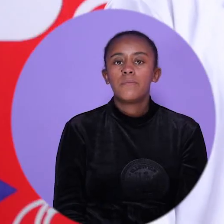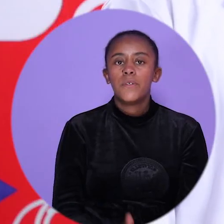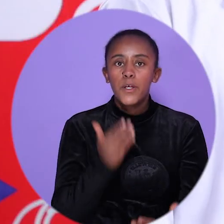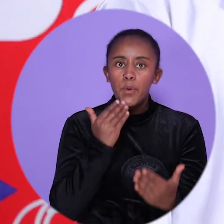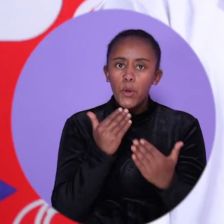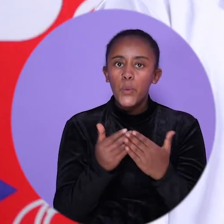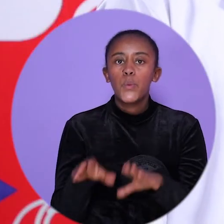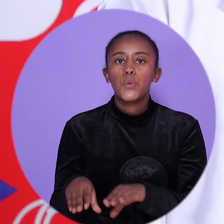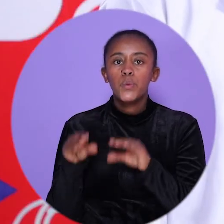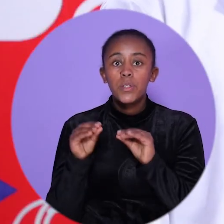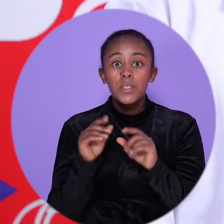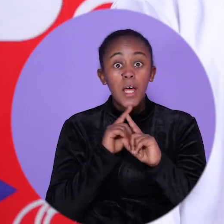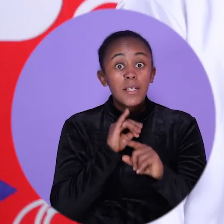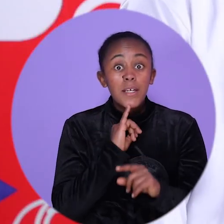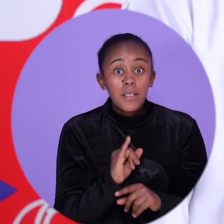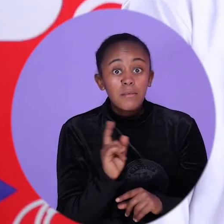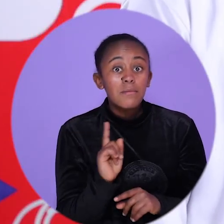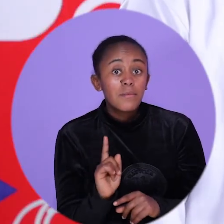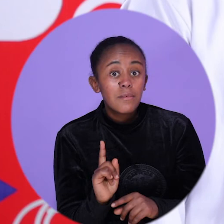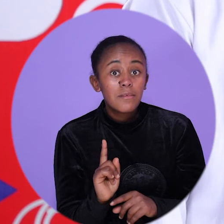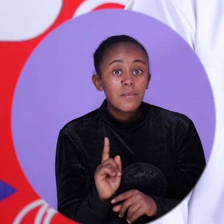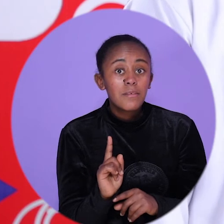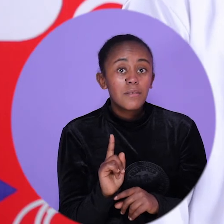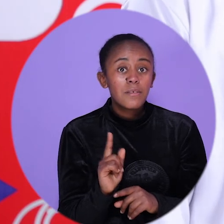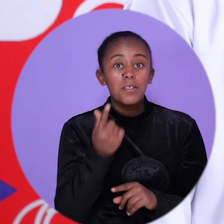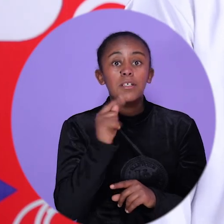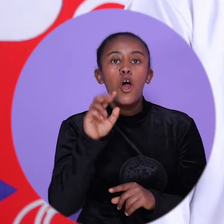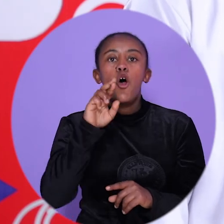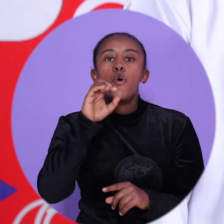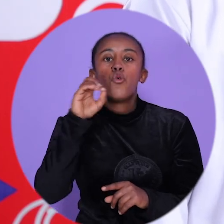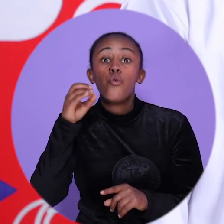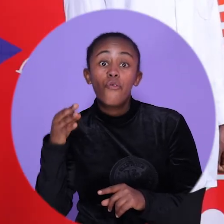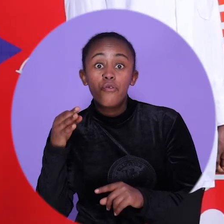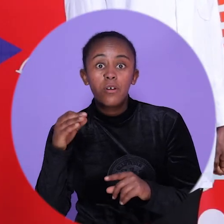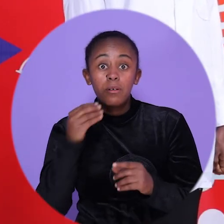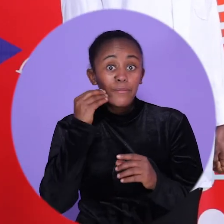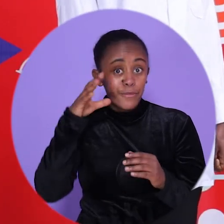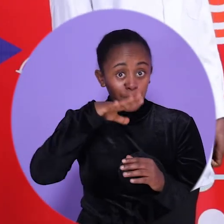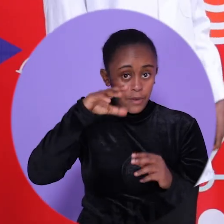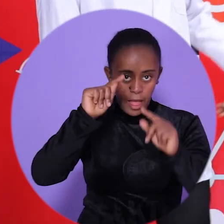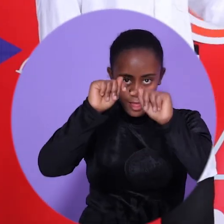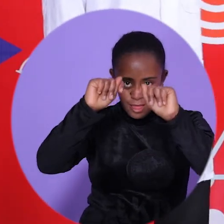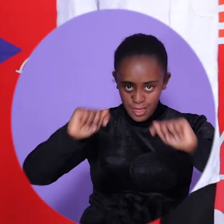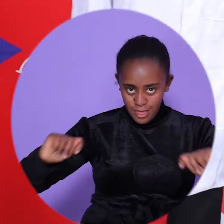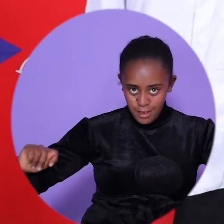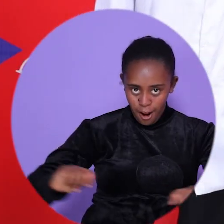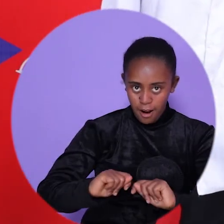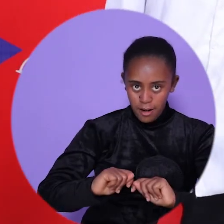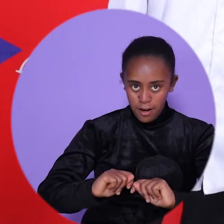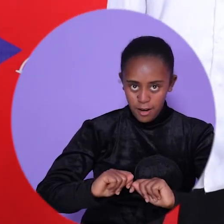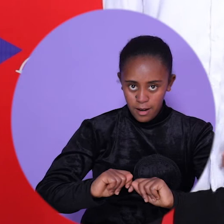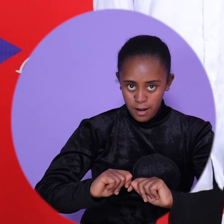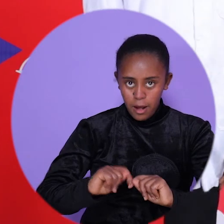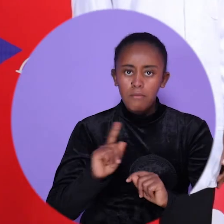Thank you, students. The answer is what? The roof looks triangle because the roof